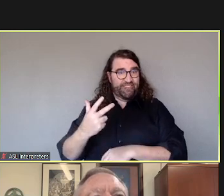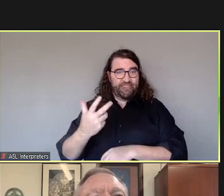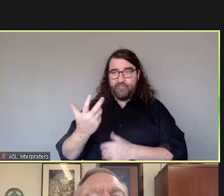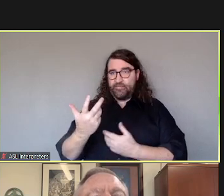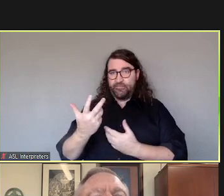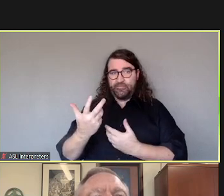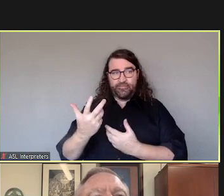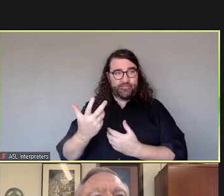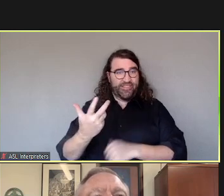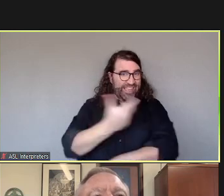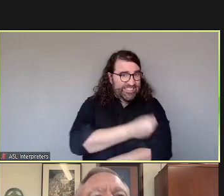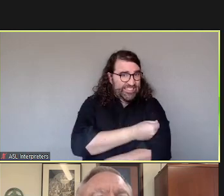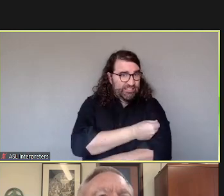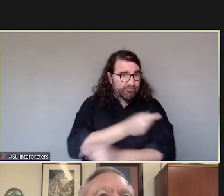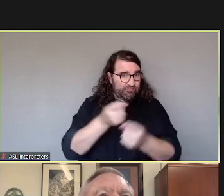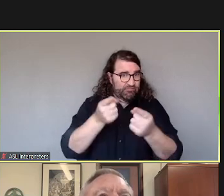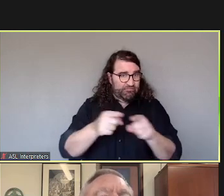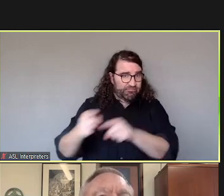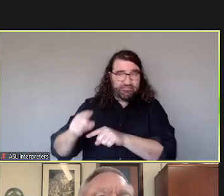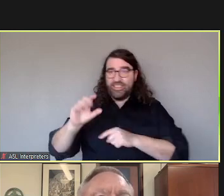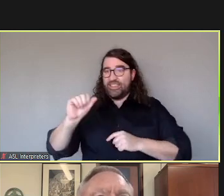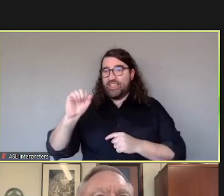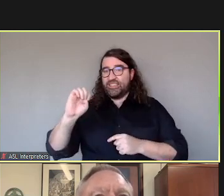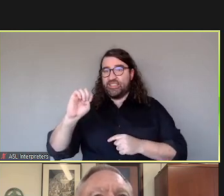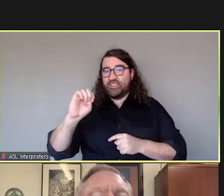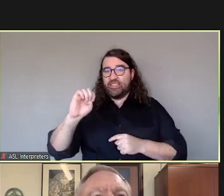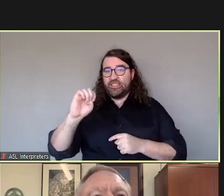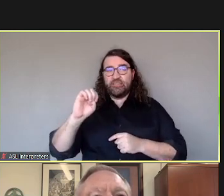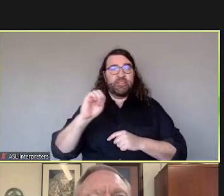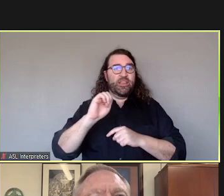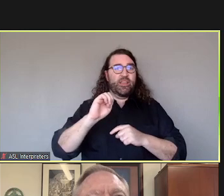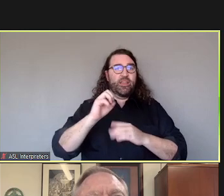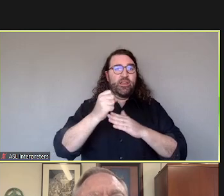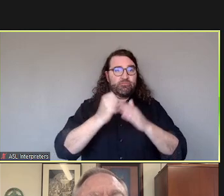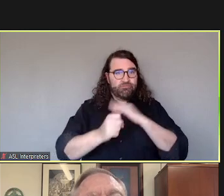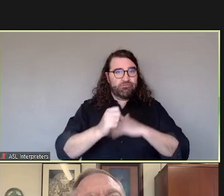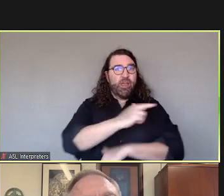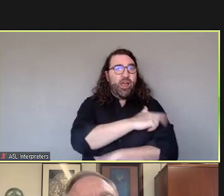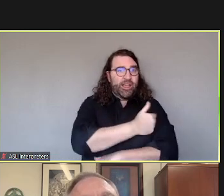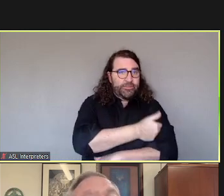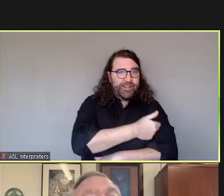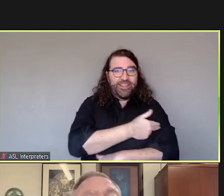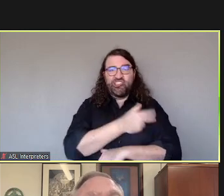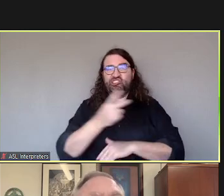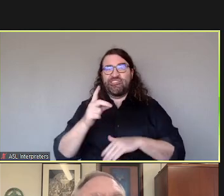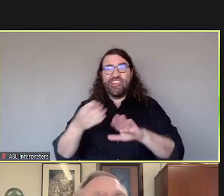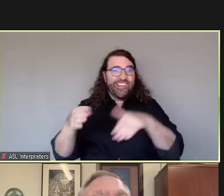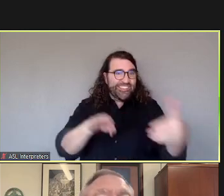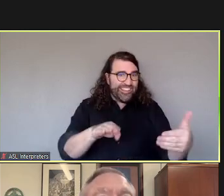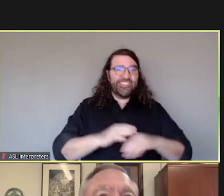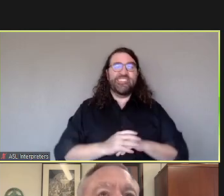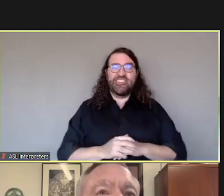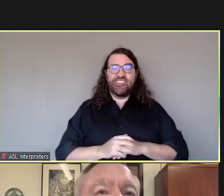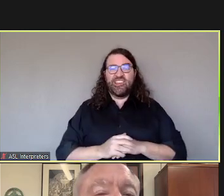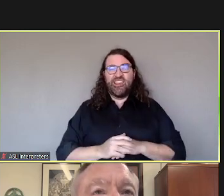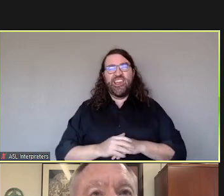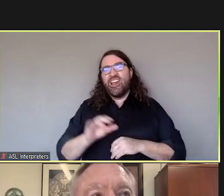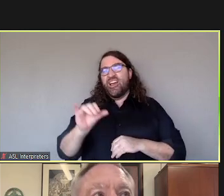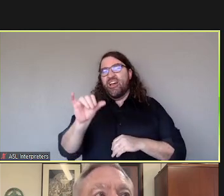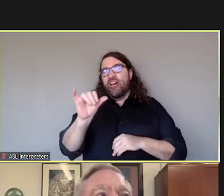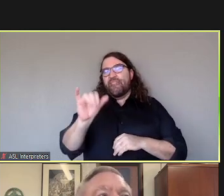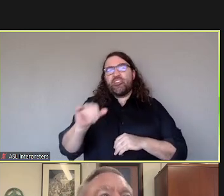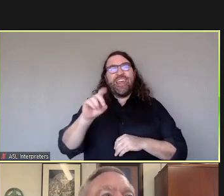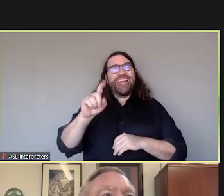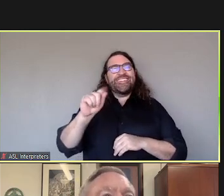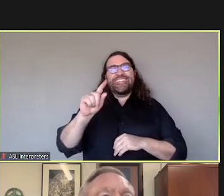of cases, hospitalizations, and deaths. And there's a lot of reasons that the data doesn't